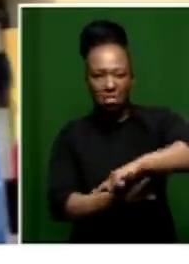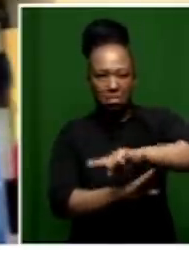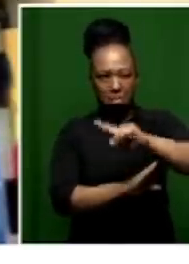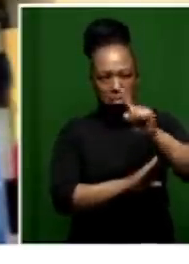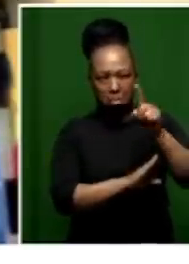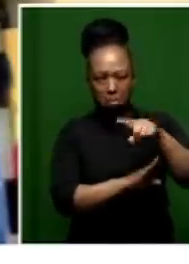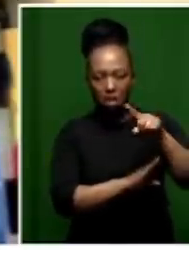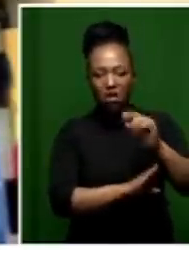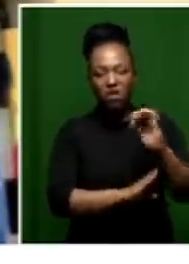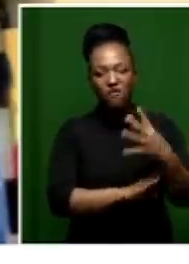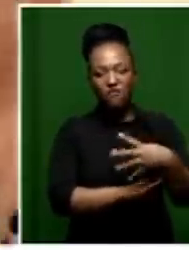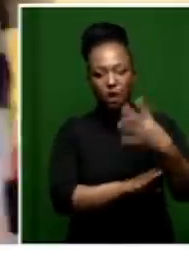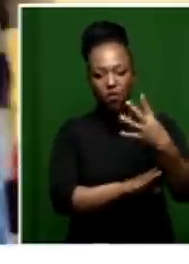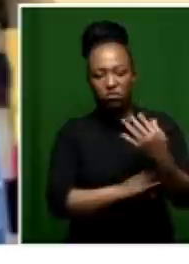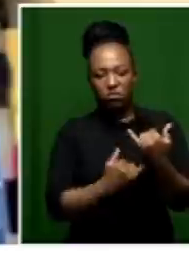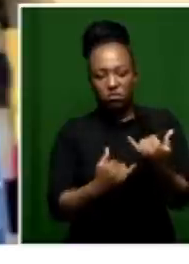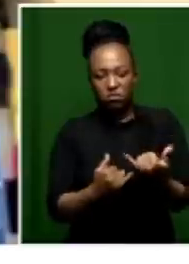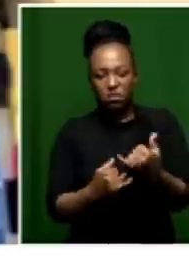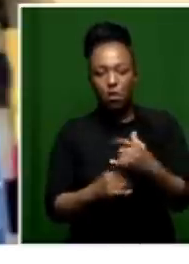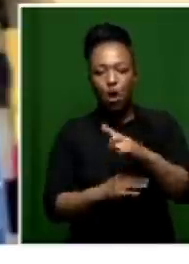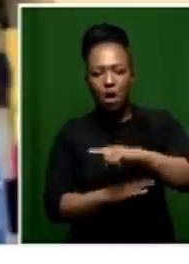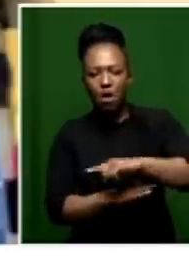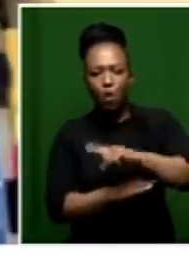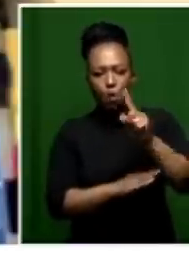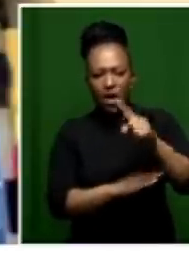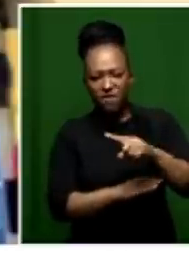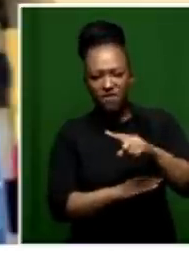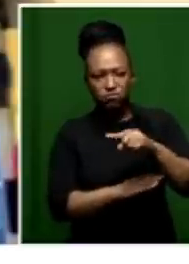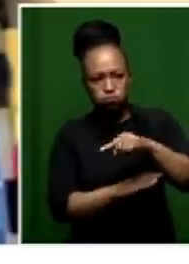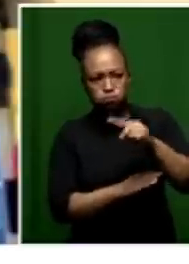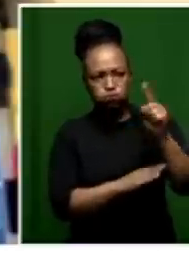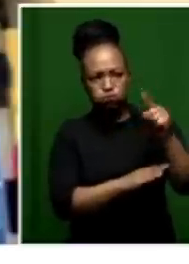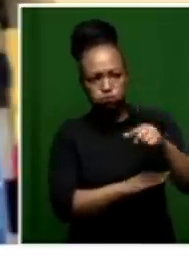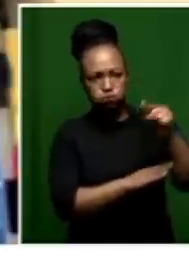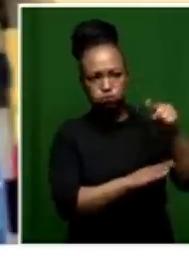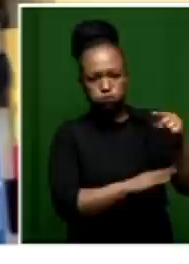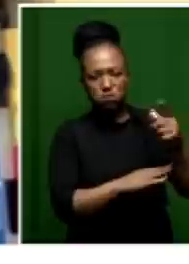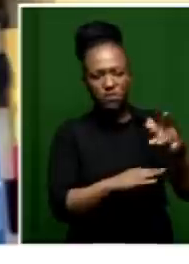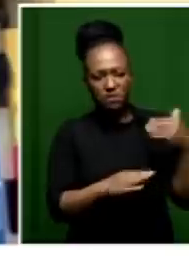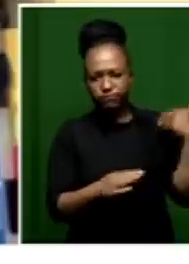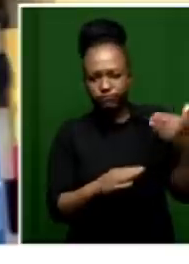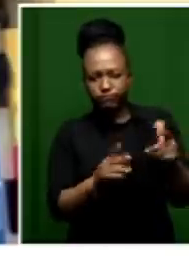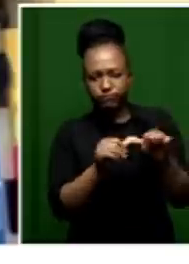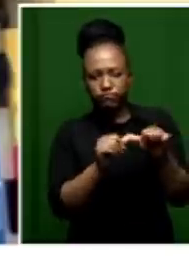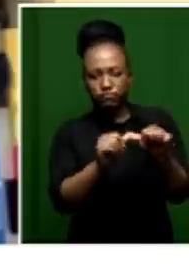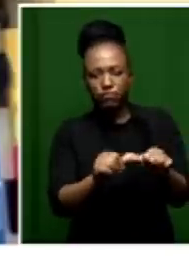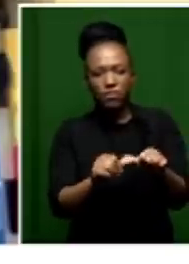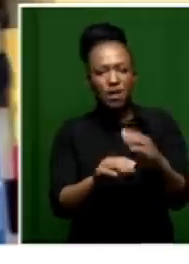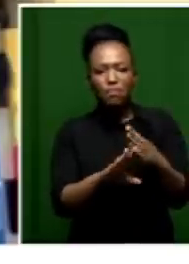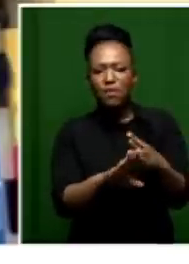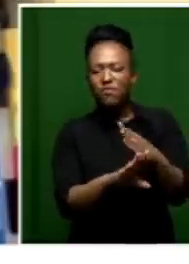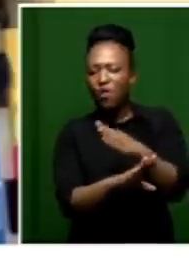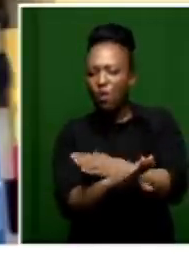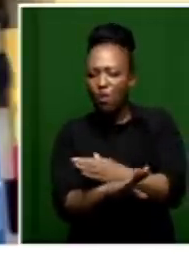just the duration between waves. They have been relatively constant, yeah. And that was before even they